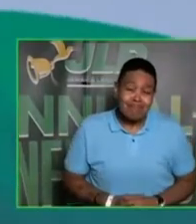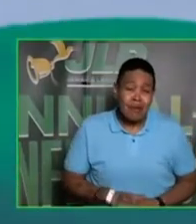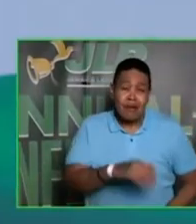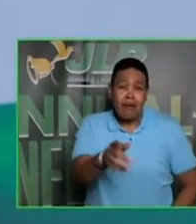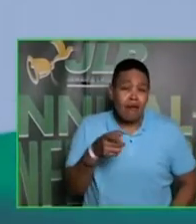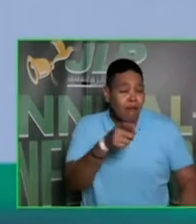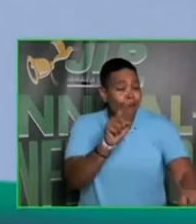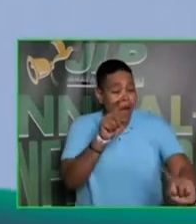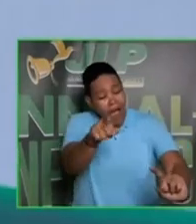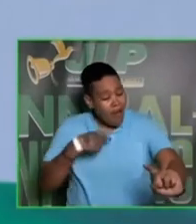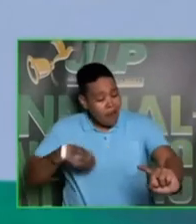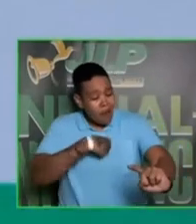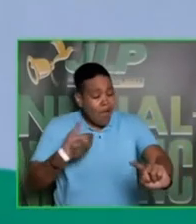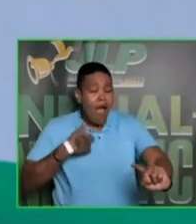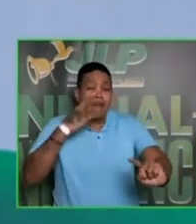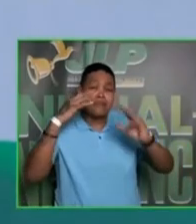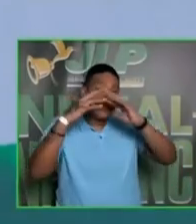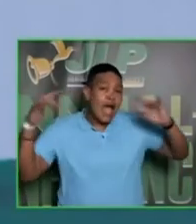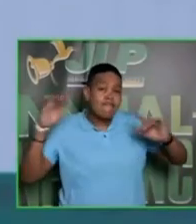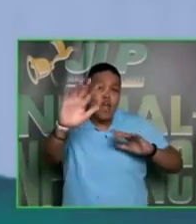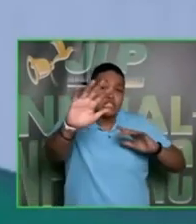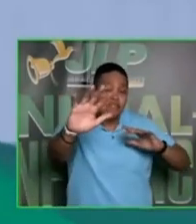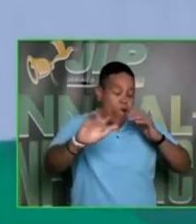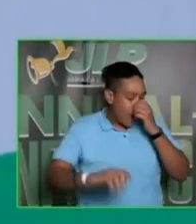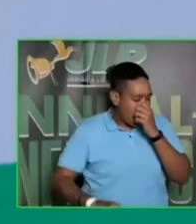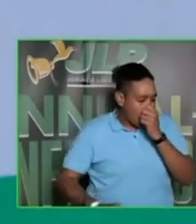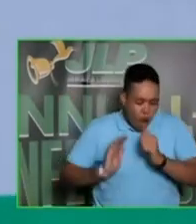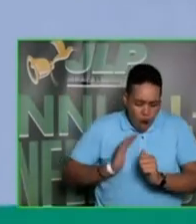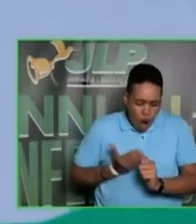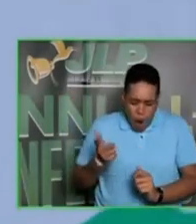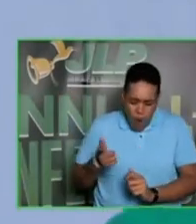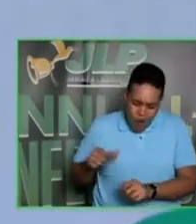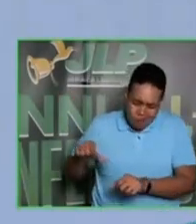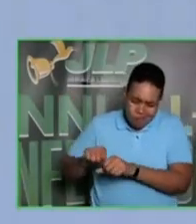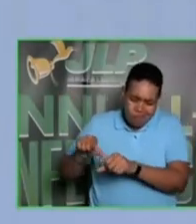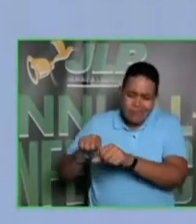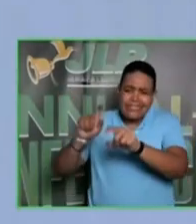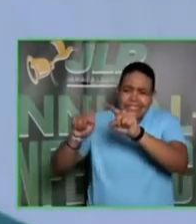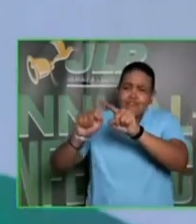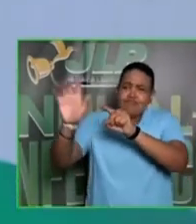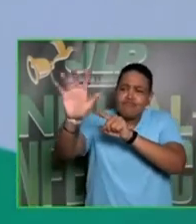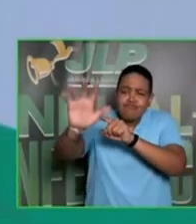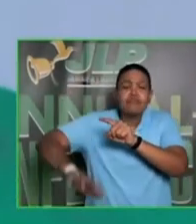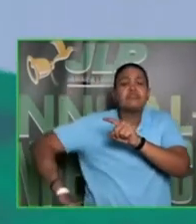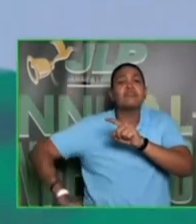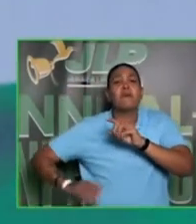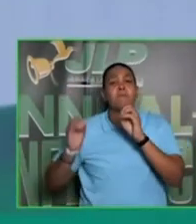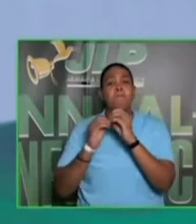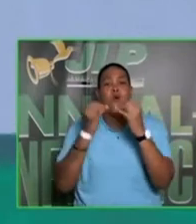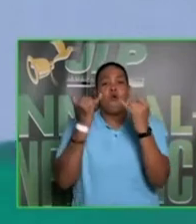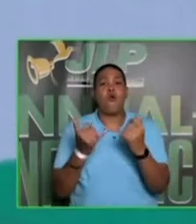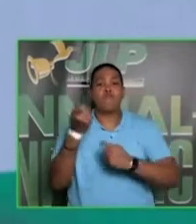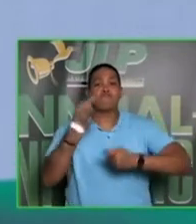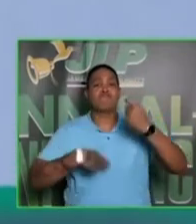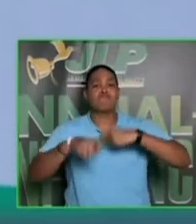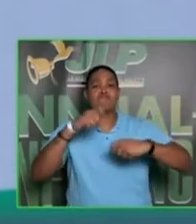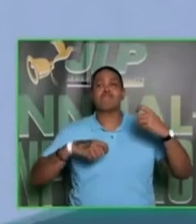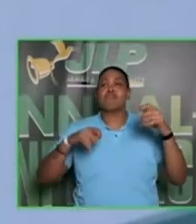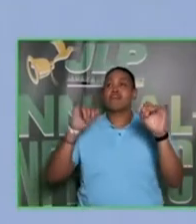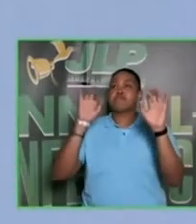While we have diversified our fuel sources, built more modern and efficient